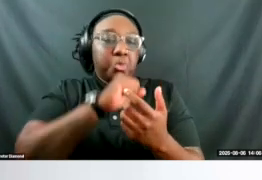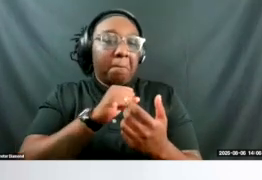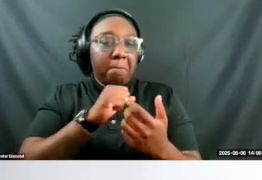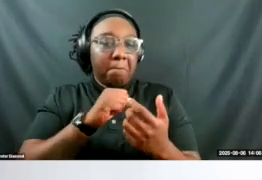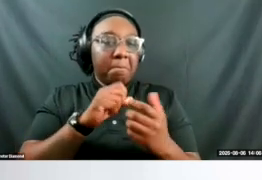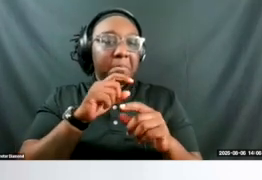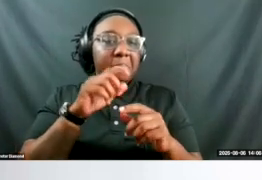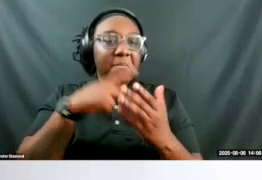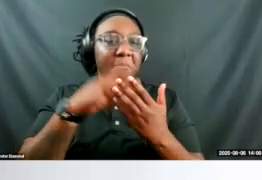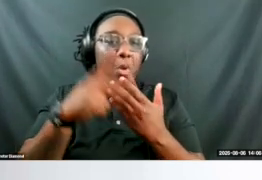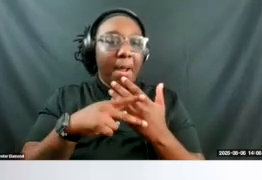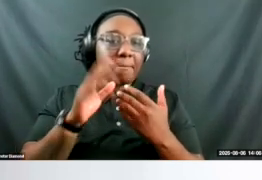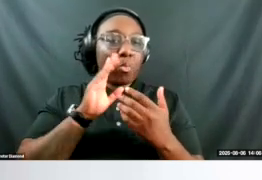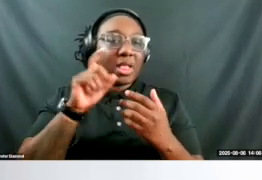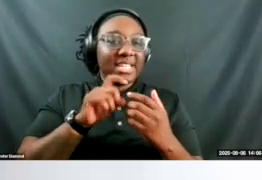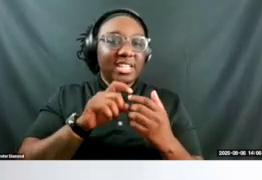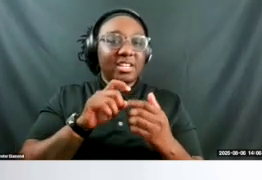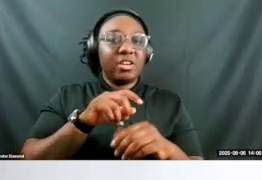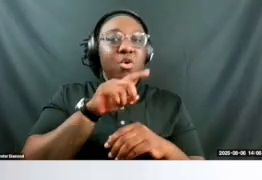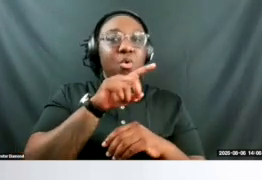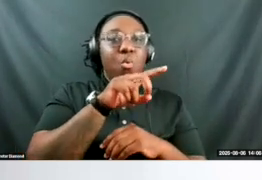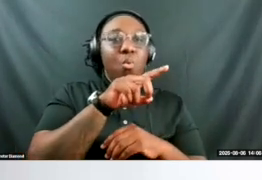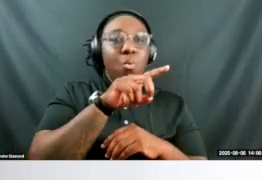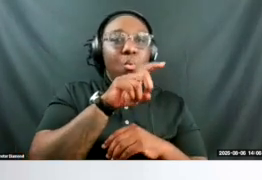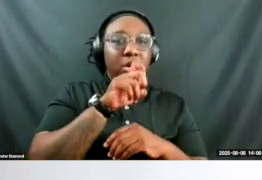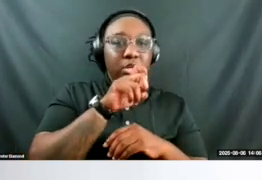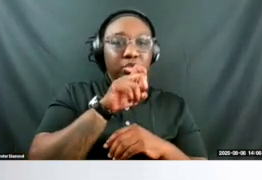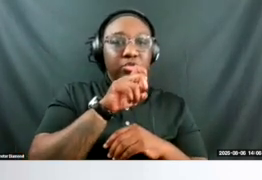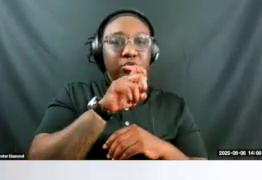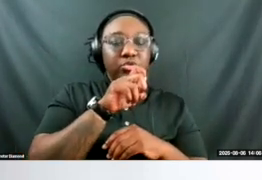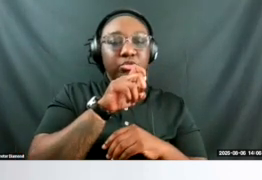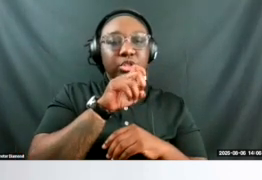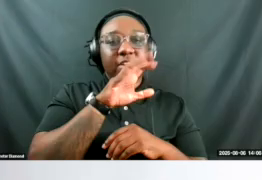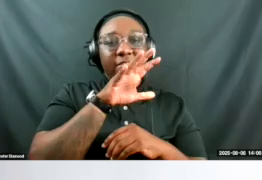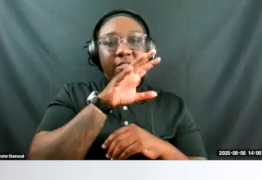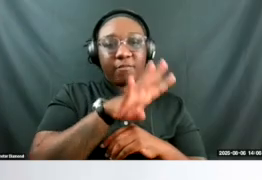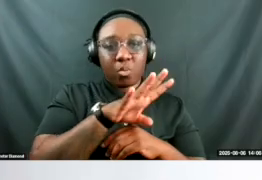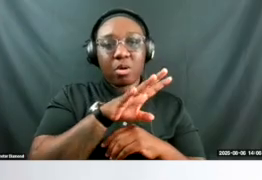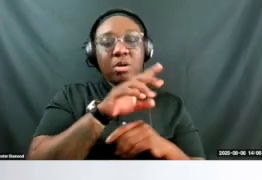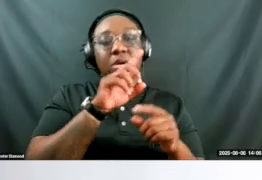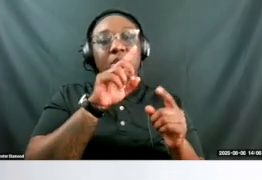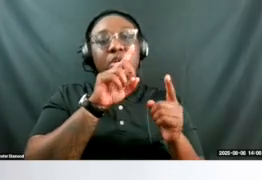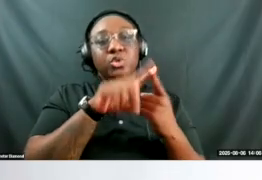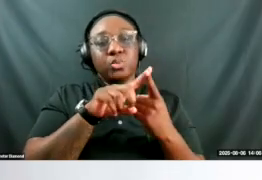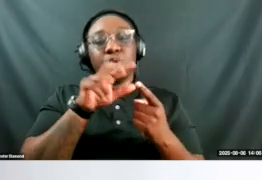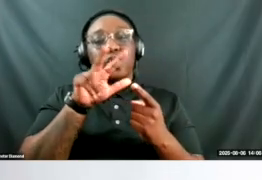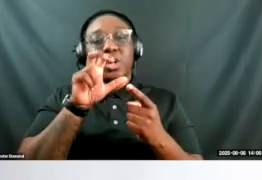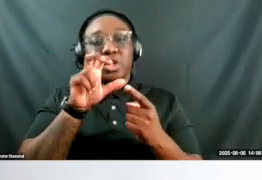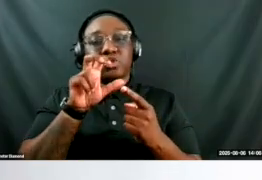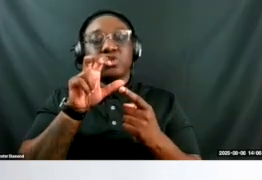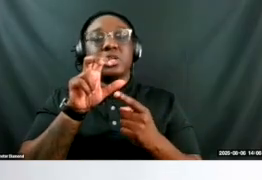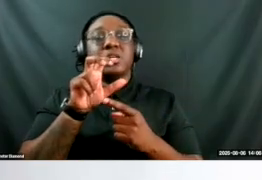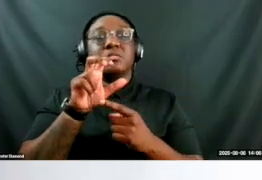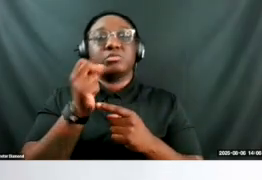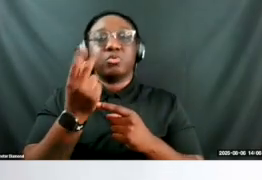$154 to $312 million in fiscal year 2025-26. In fiscal